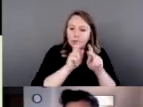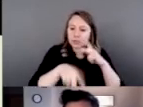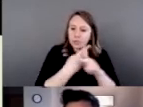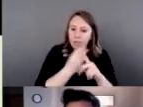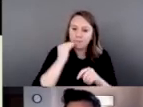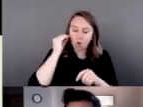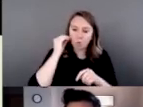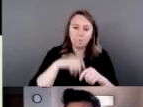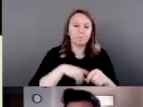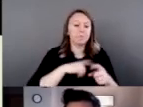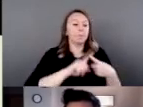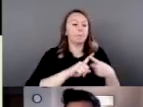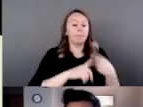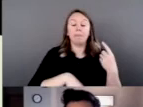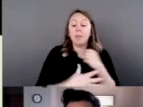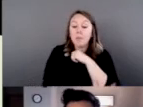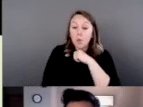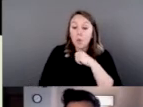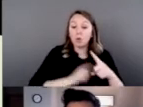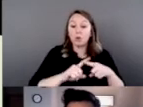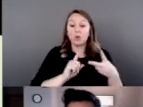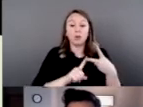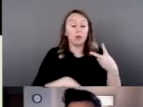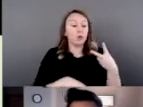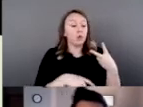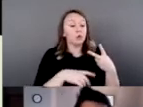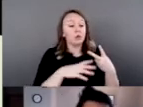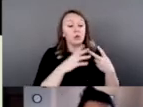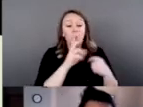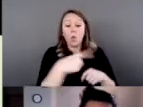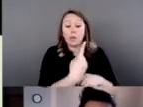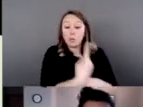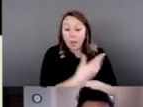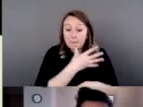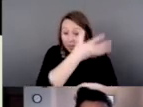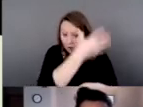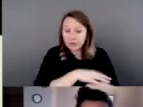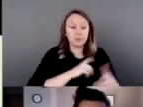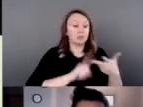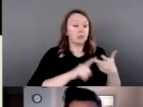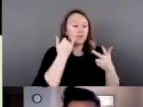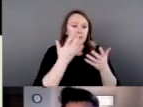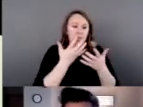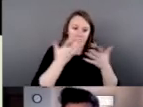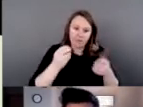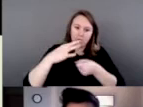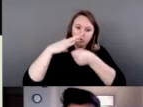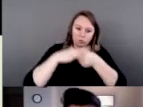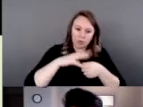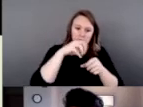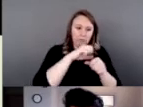households, households with a lot of stress, and households with some type of